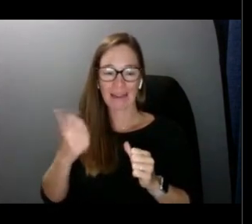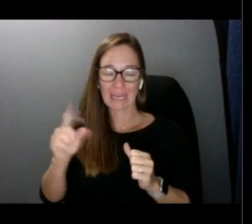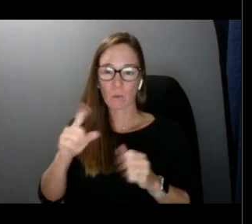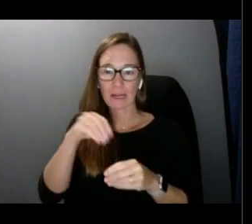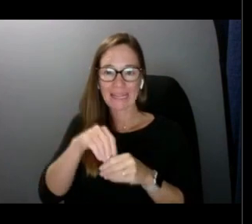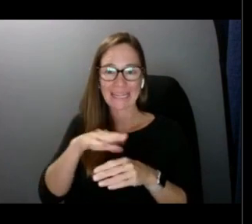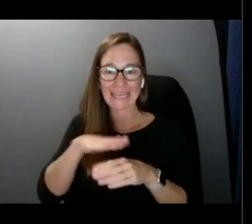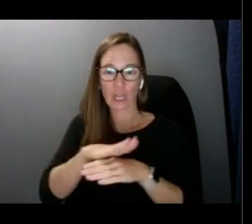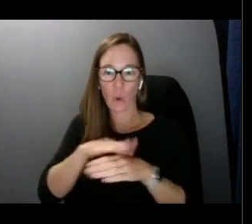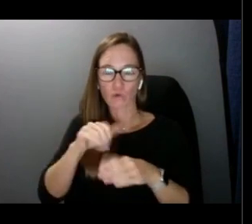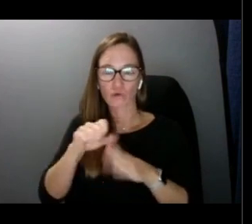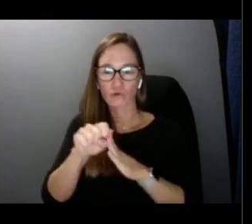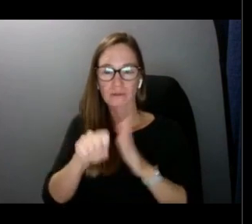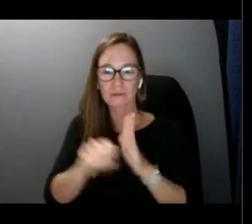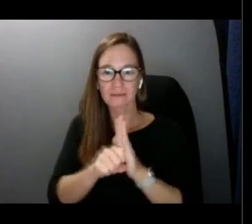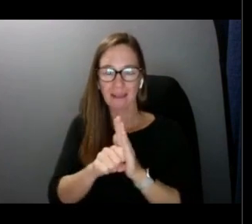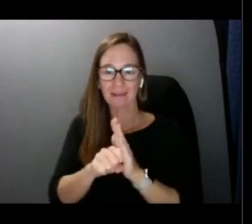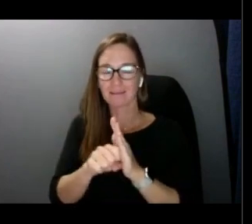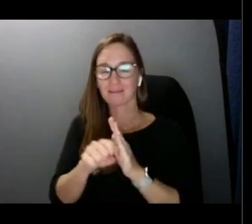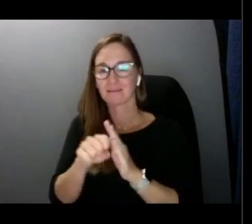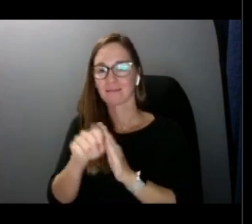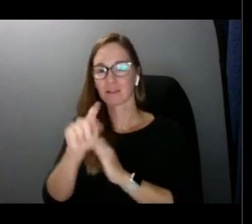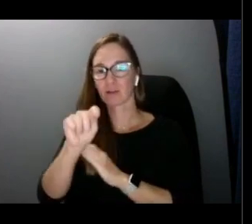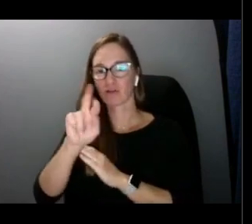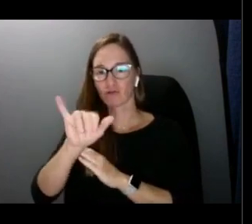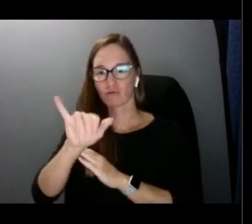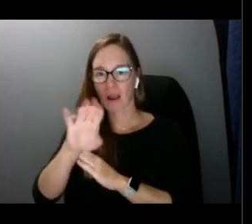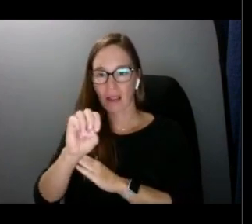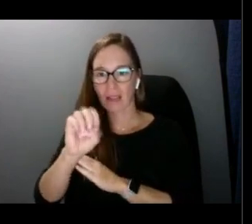coastal state, tribe, or territory,